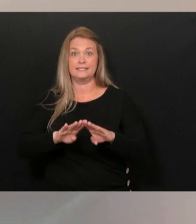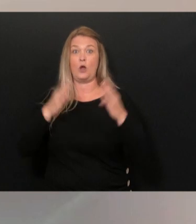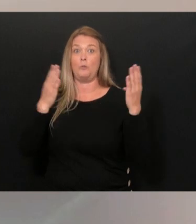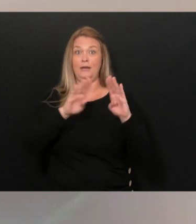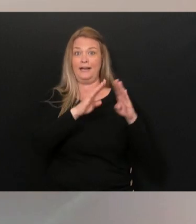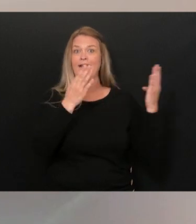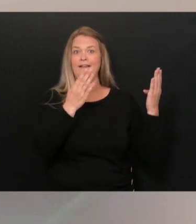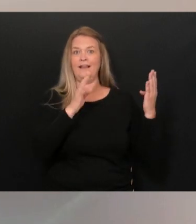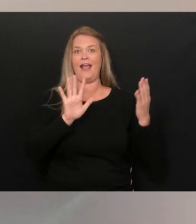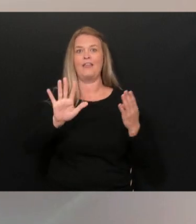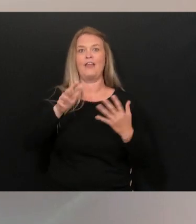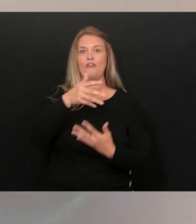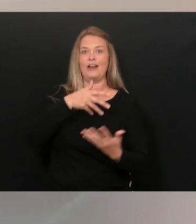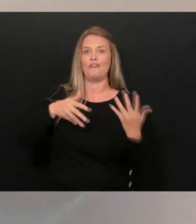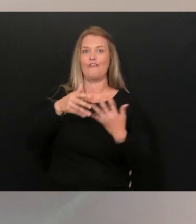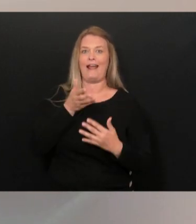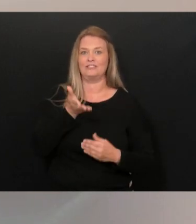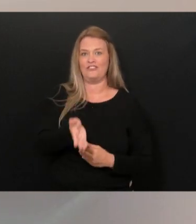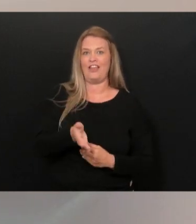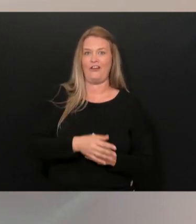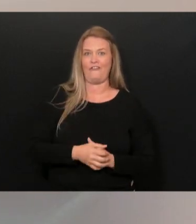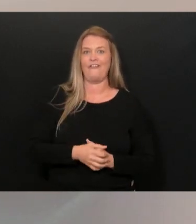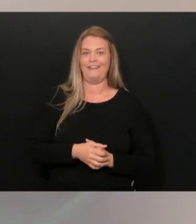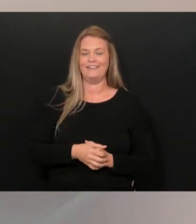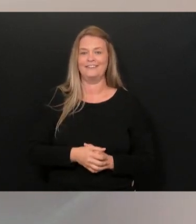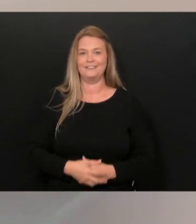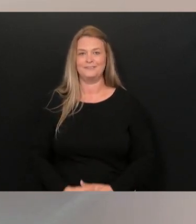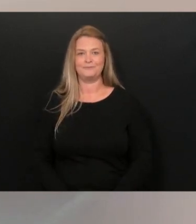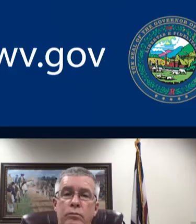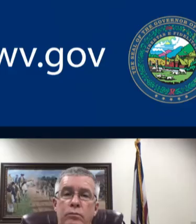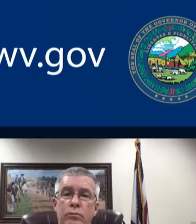and the interactions that we will see grow.